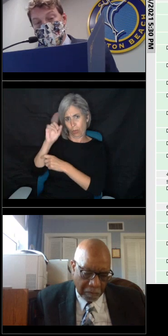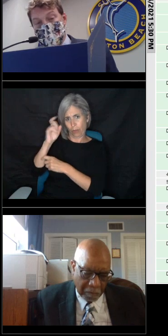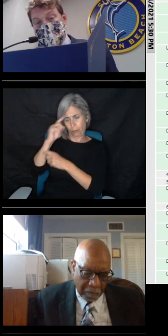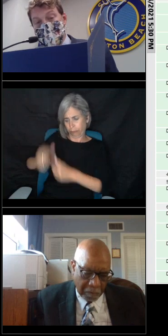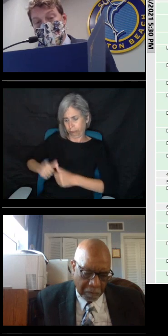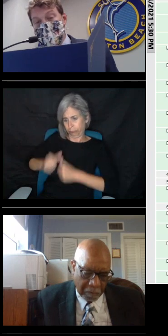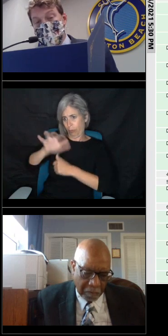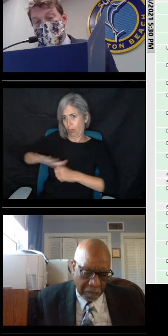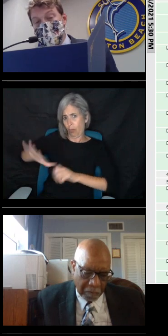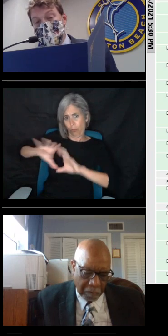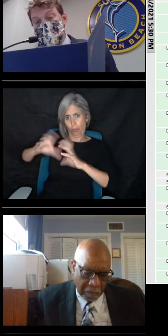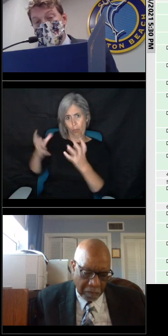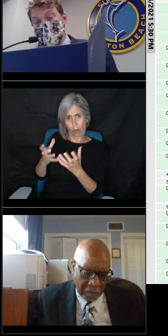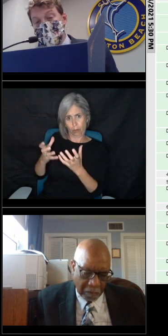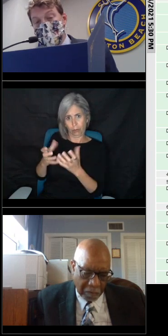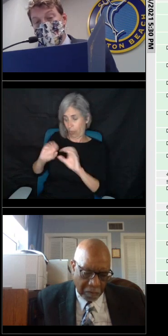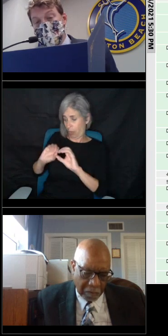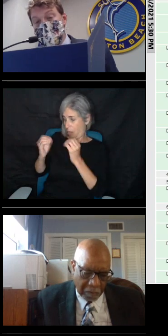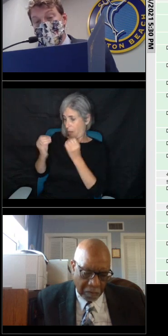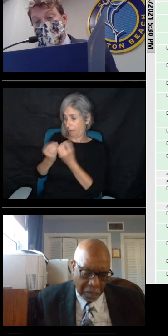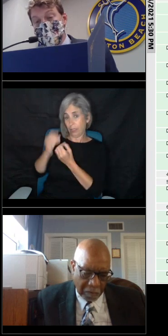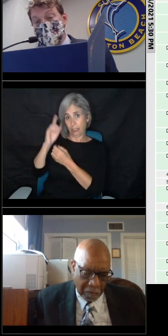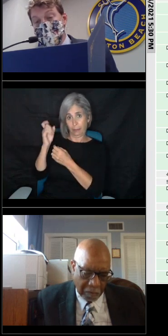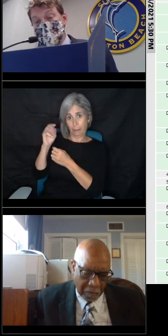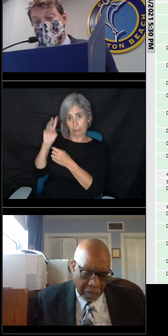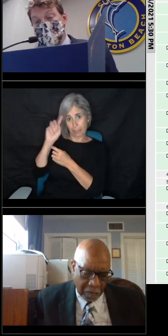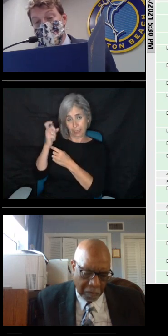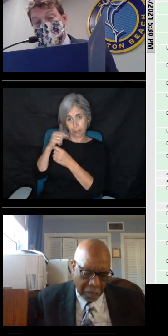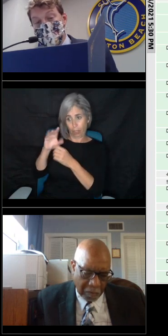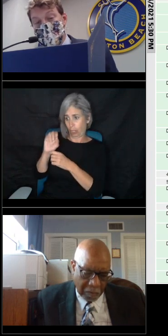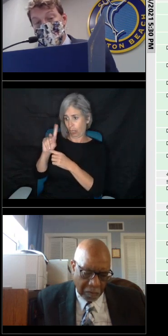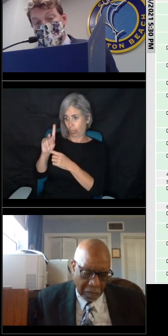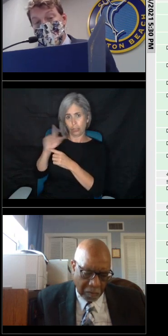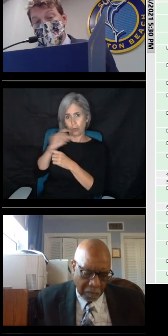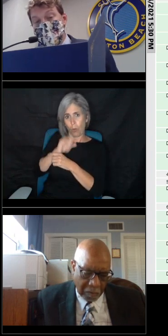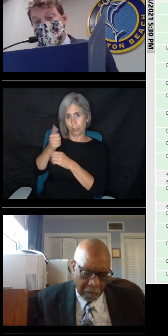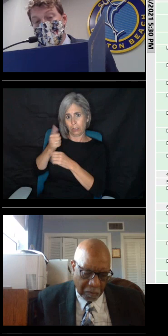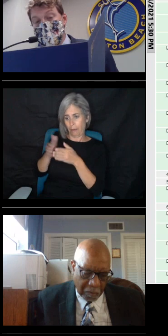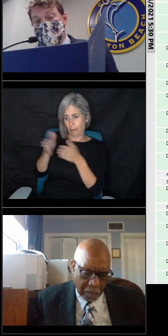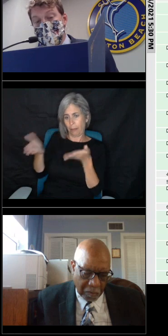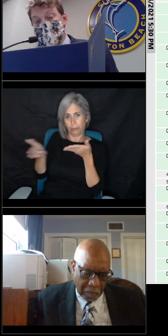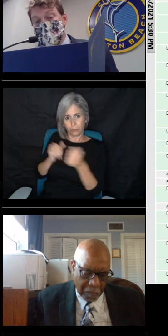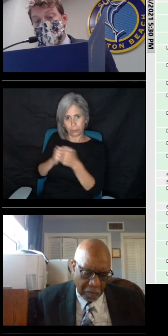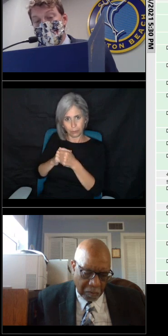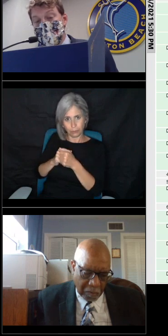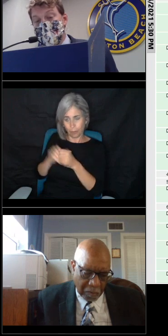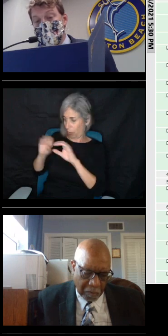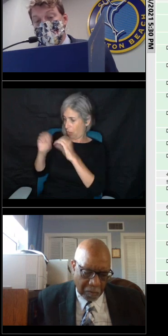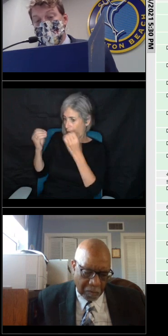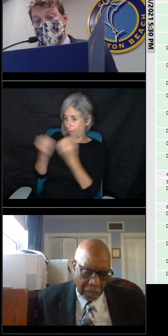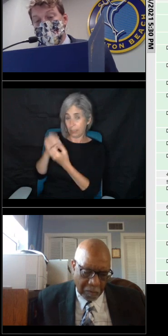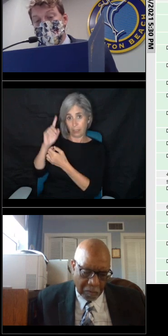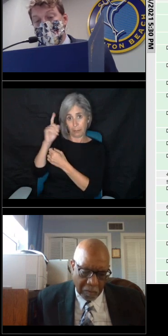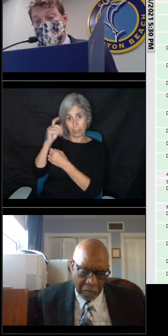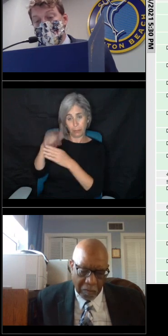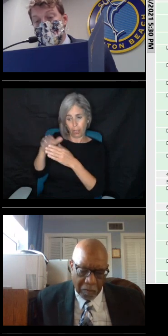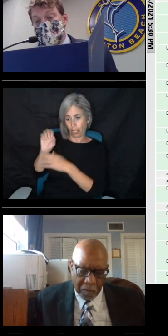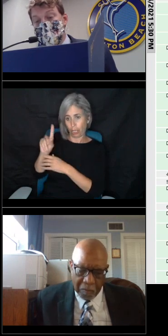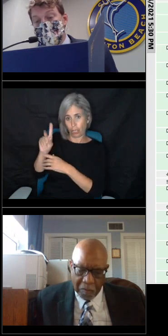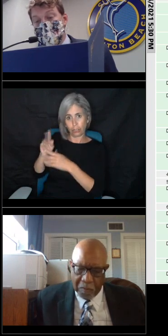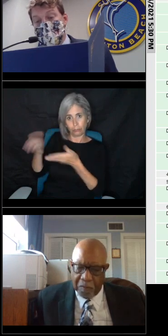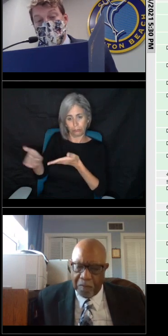throughout the world, and whereas the office of the municipal clerk is the oldest among public servants, And whereas the office of the municipal clerk provides the